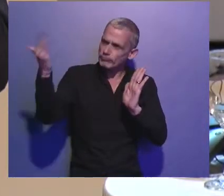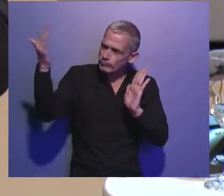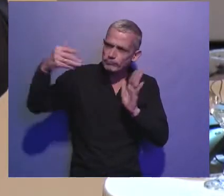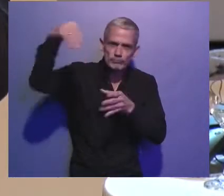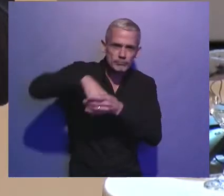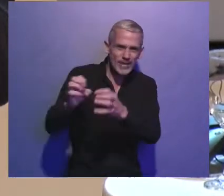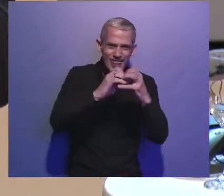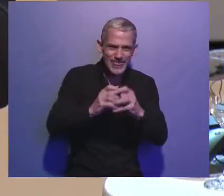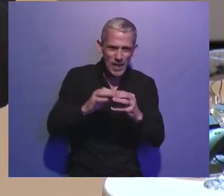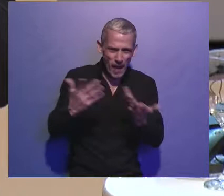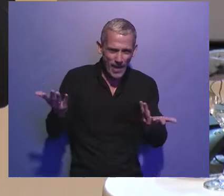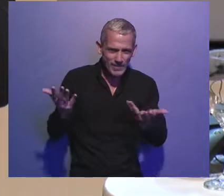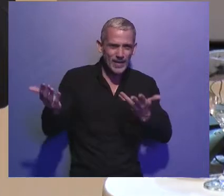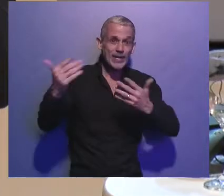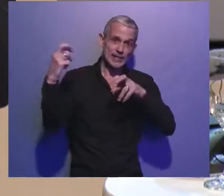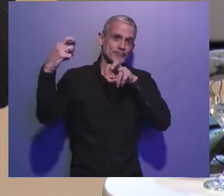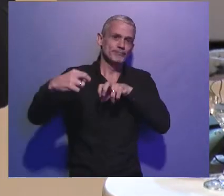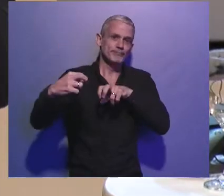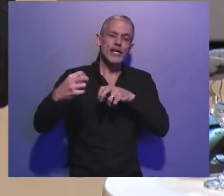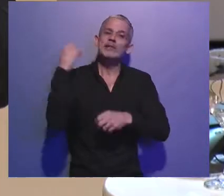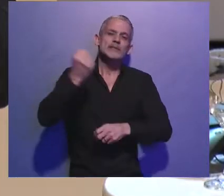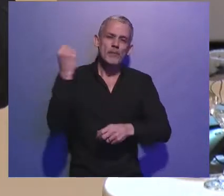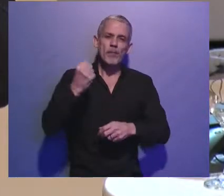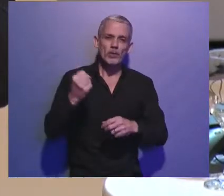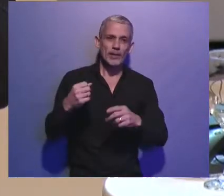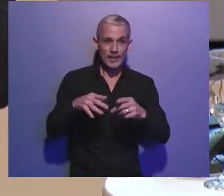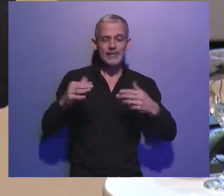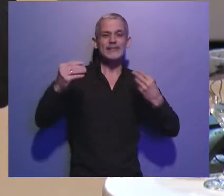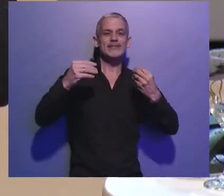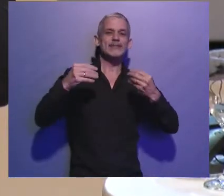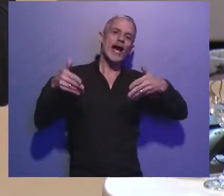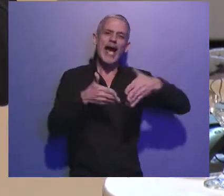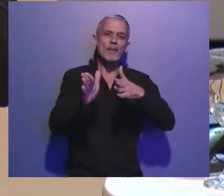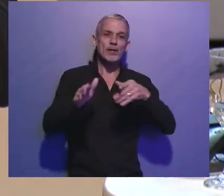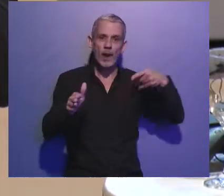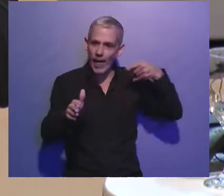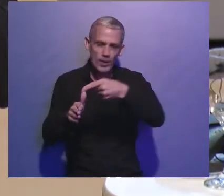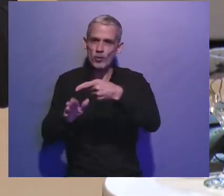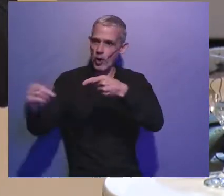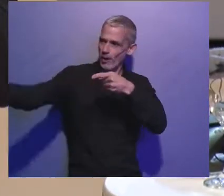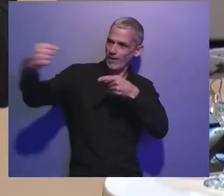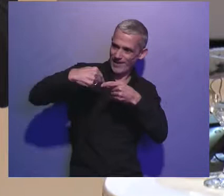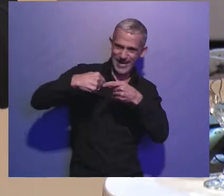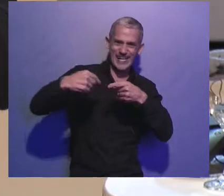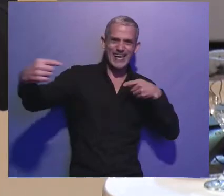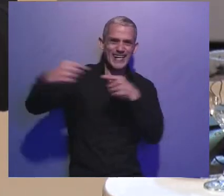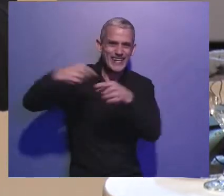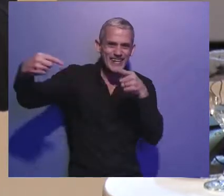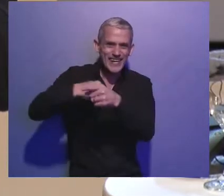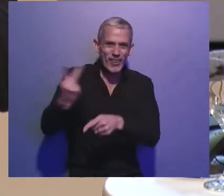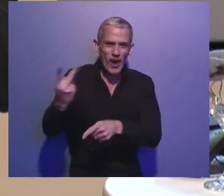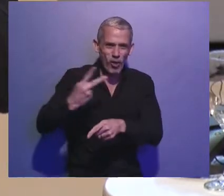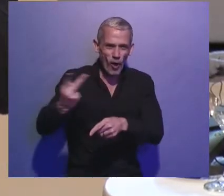two-way path. It's not only, I wouldn't say that it's not only to teach the people how to